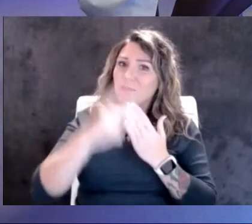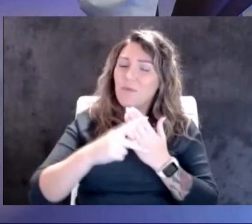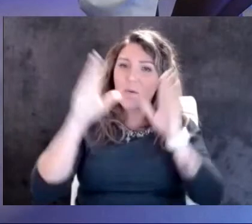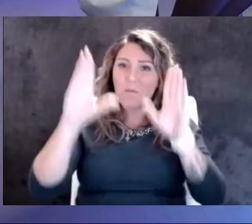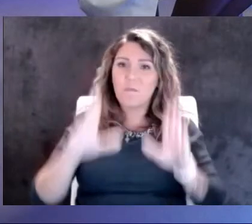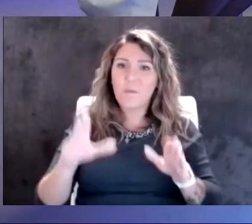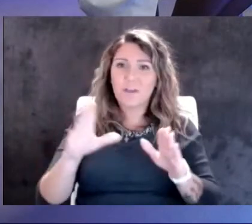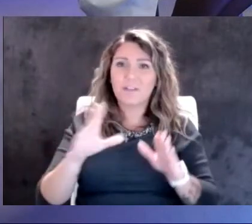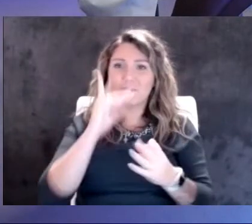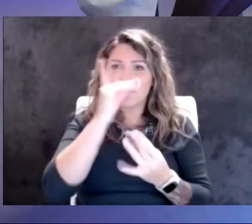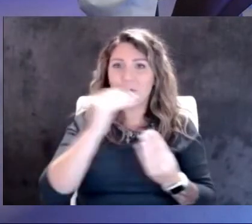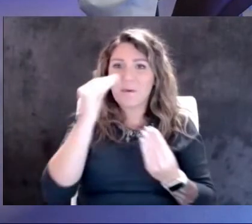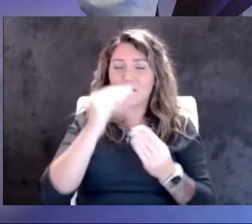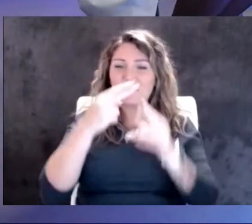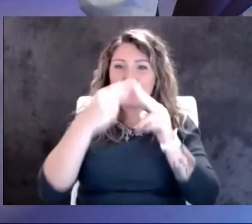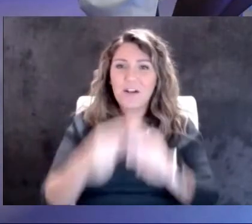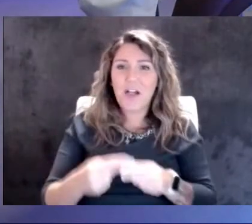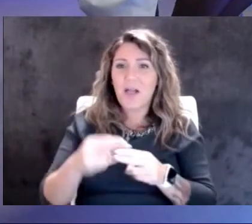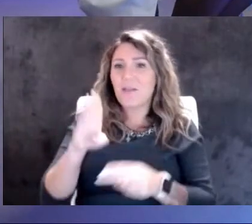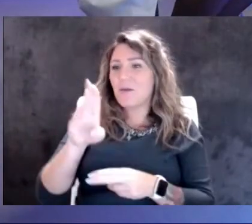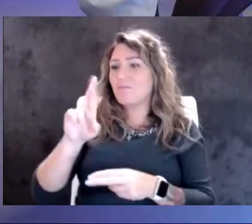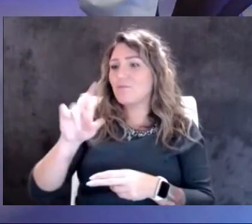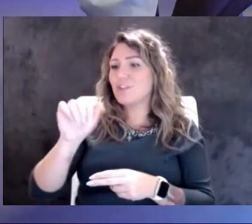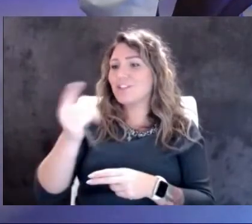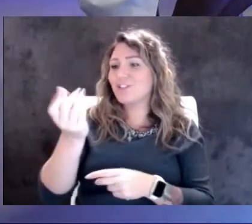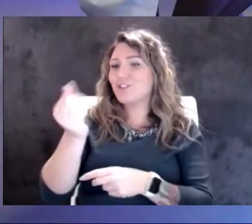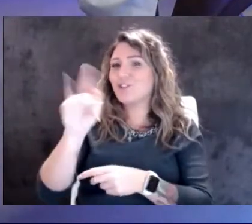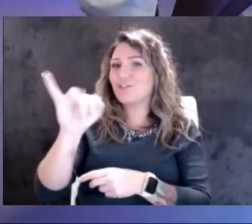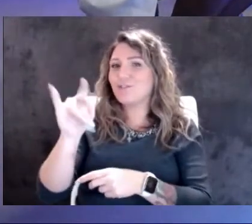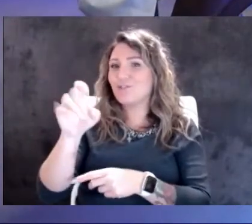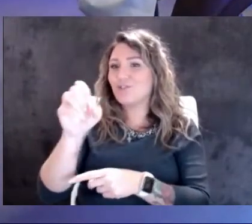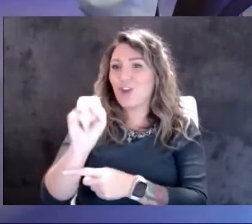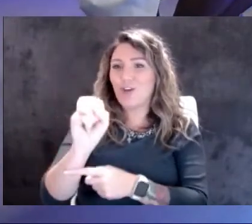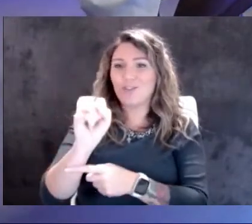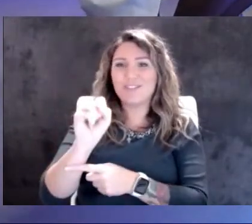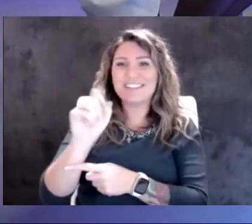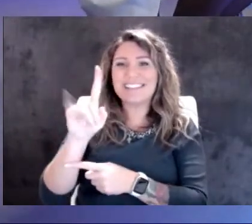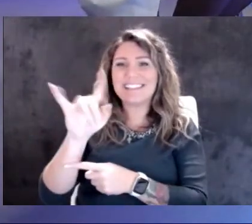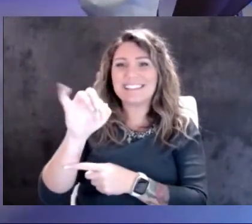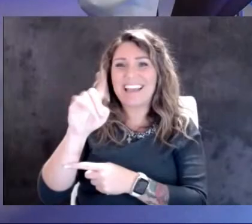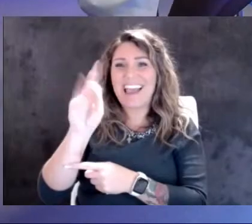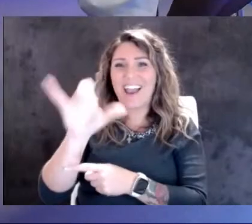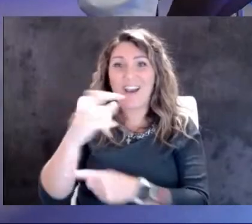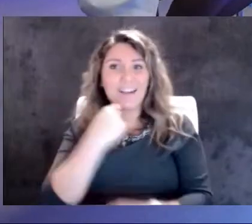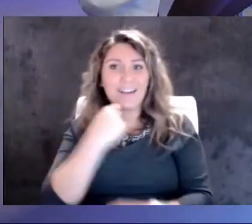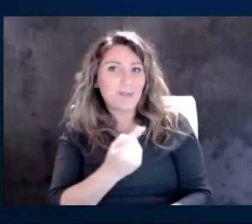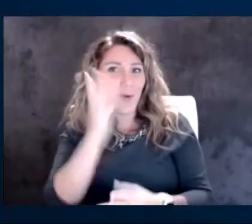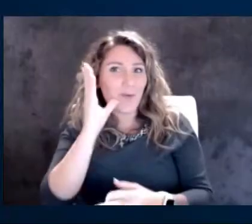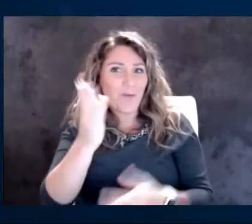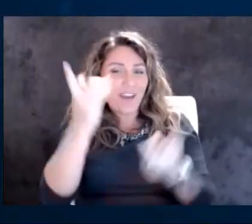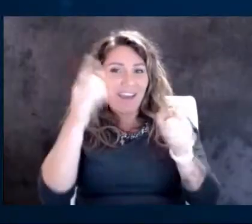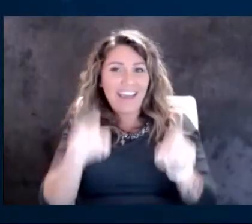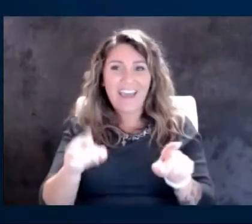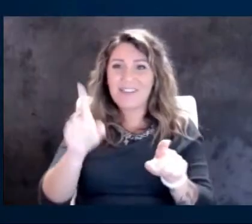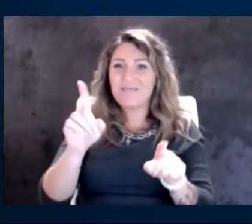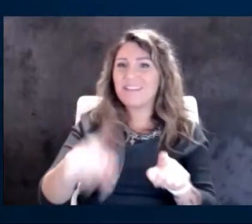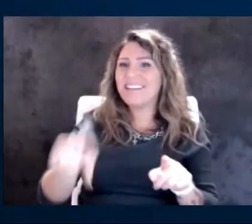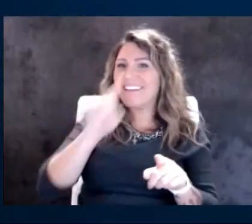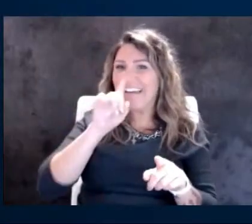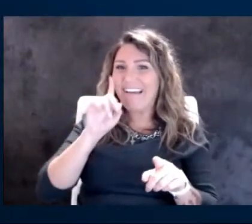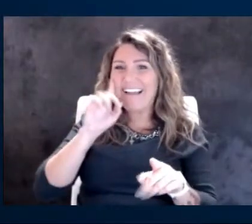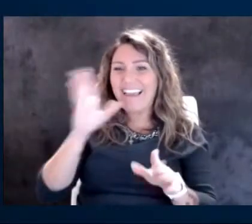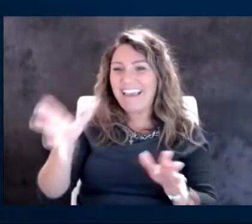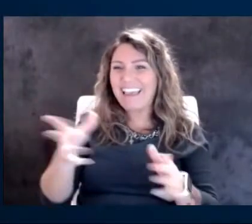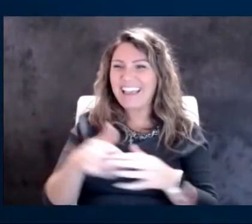the Bridgette Jones Diaries. I told her I was. That's a good one. I told her I was going to go there. Copyright. So